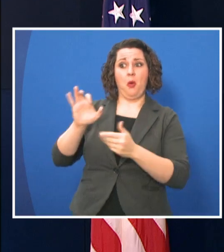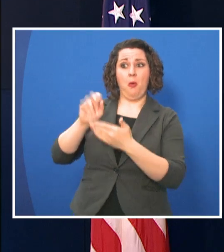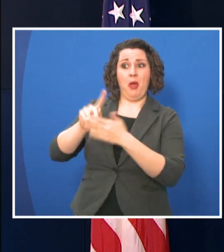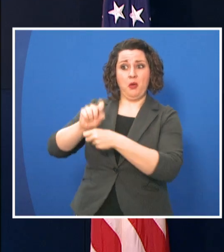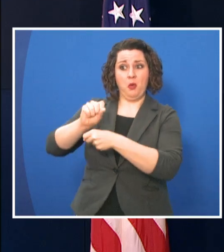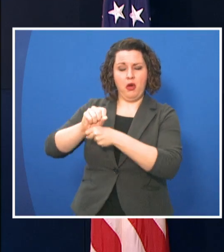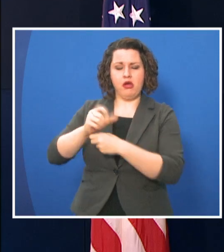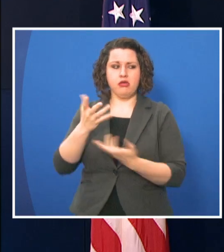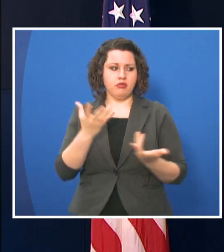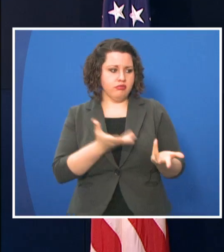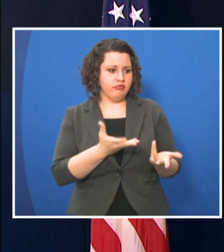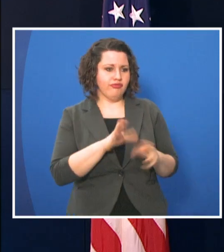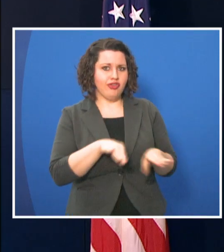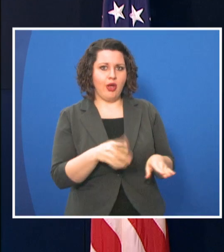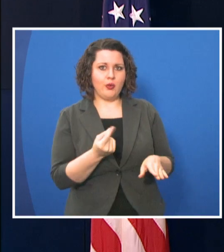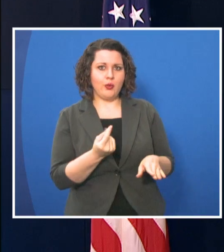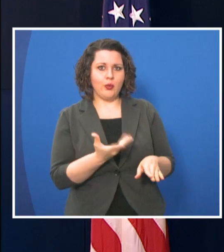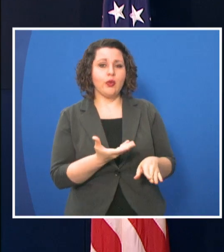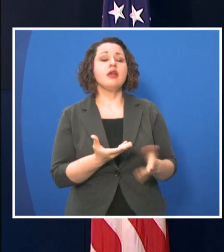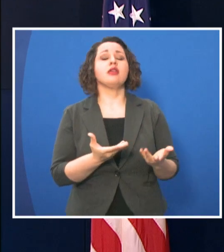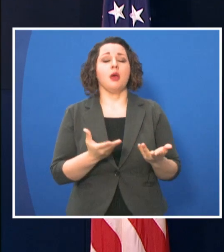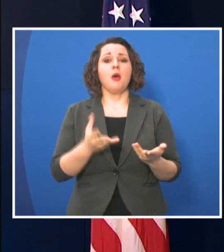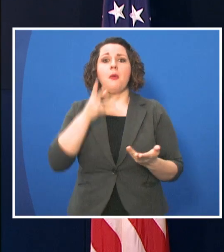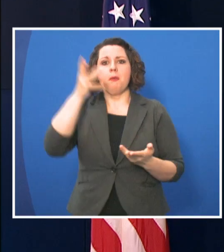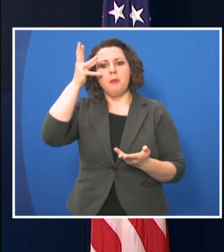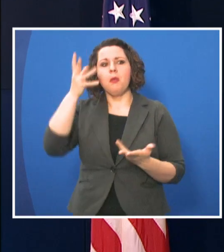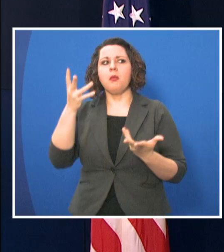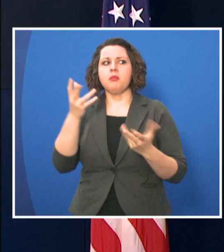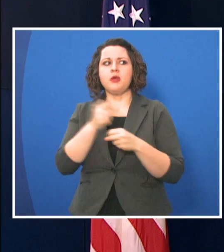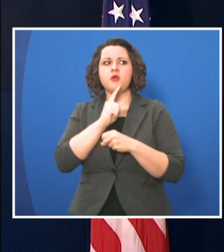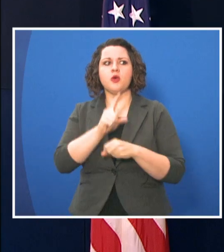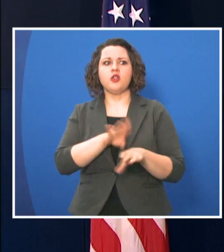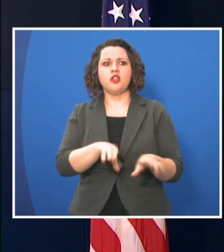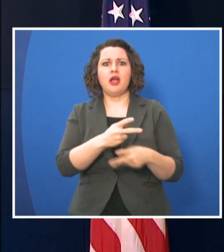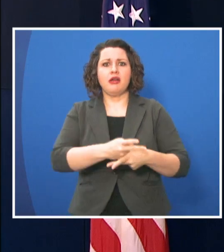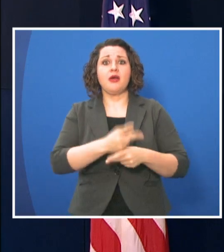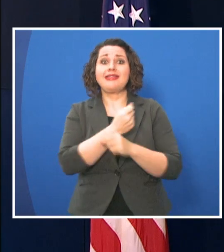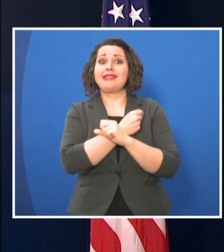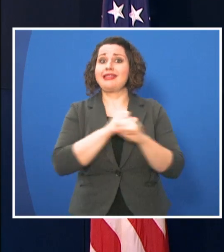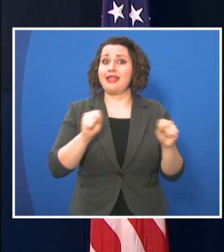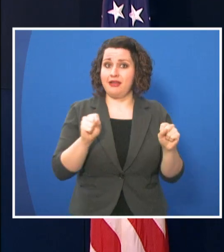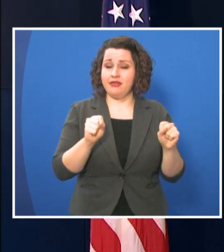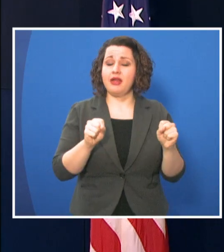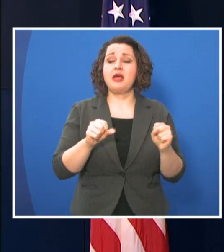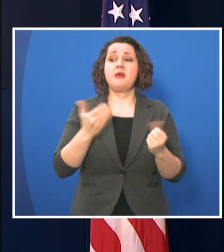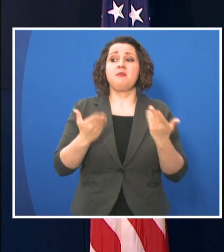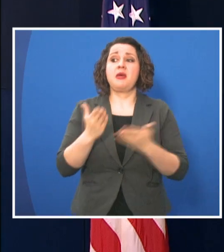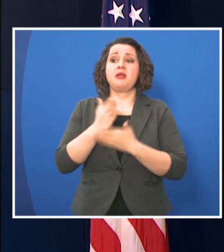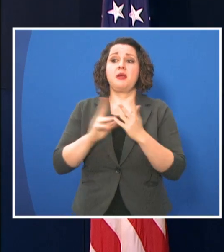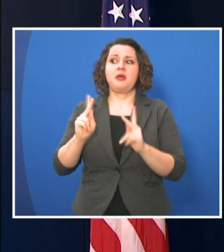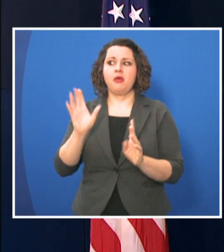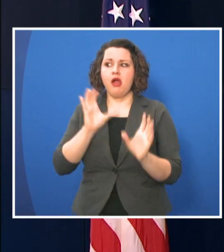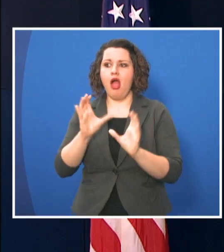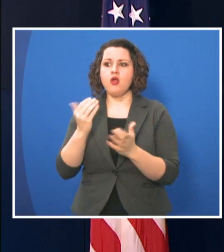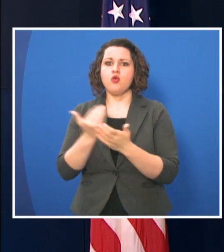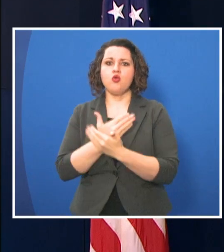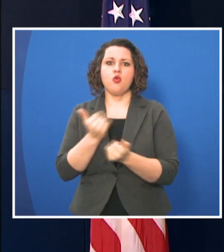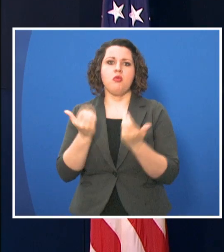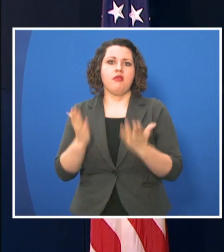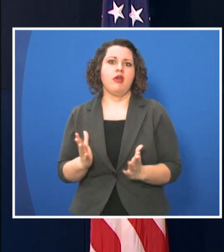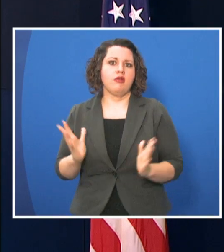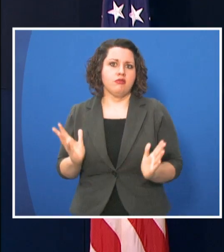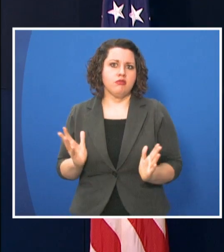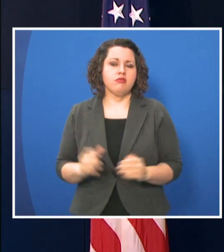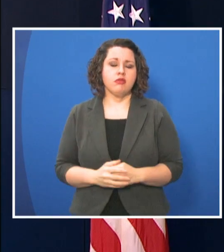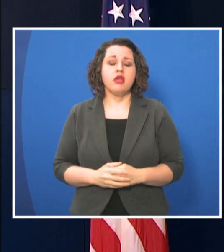to be assured that childcare is safe, and others may be looking for a new provider. That is an